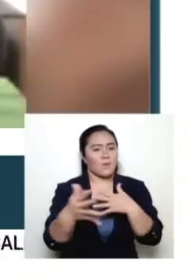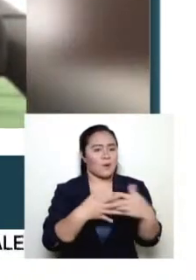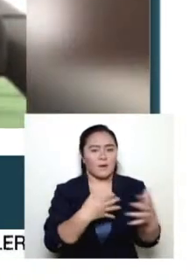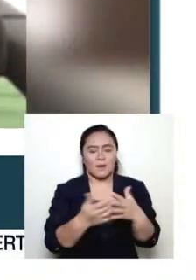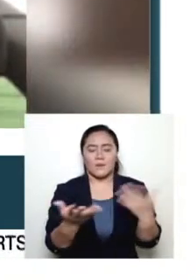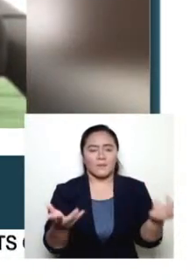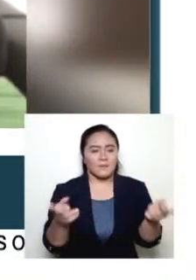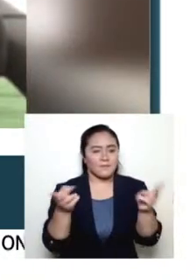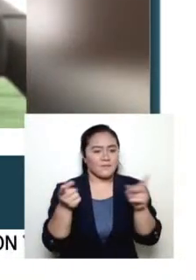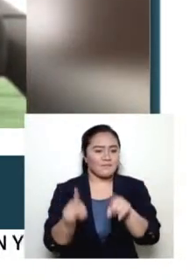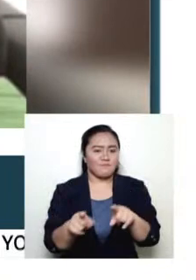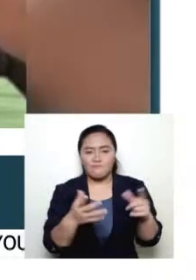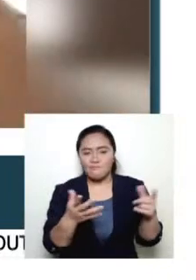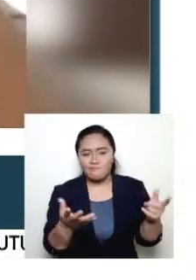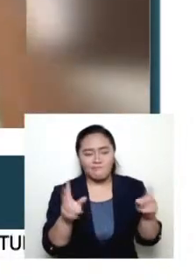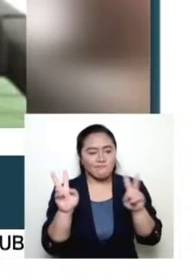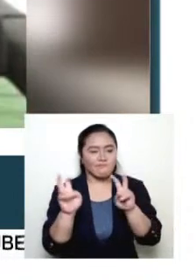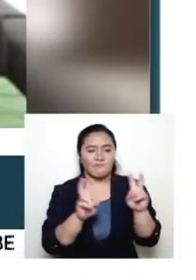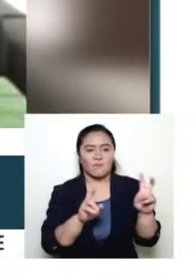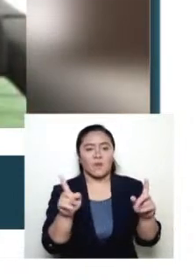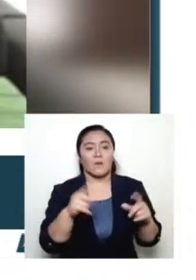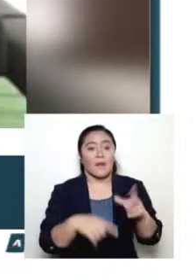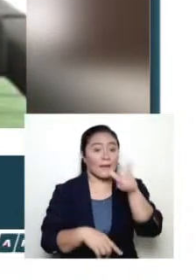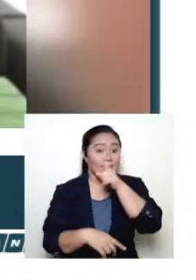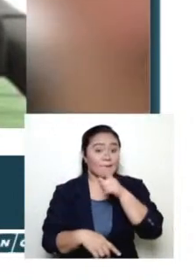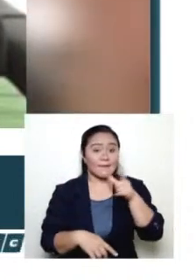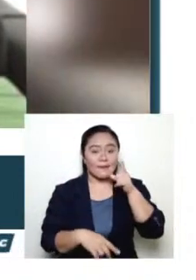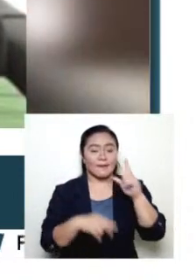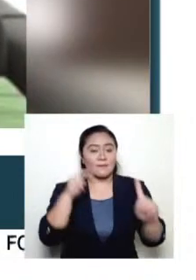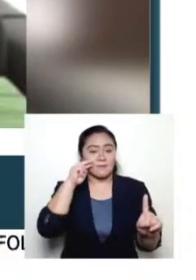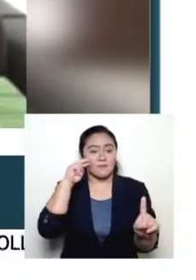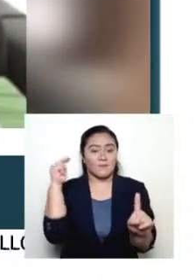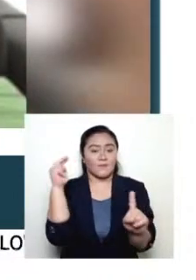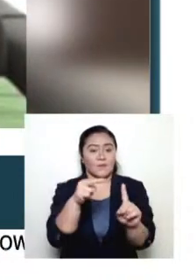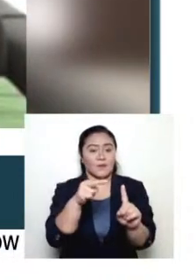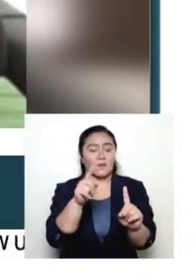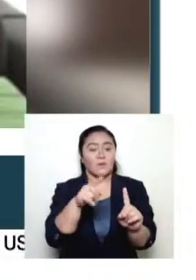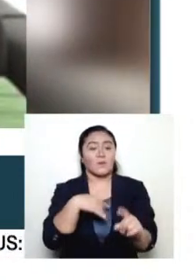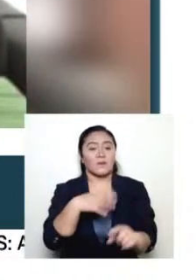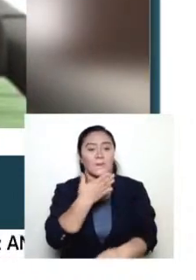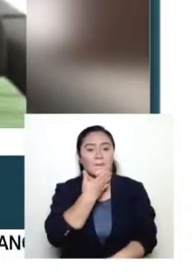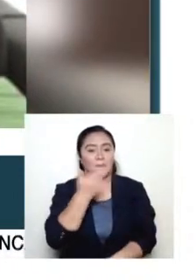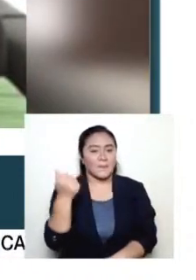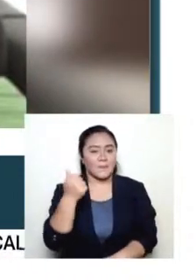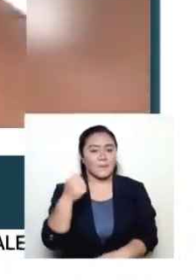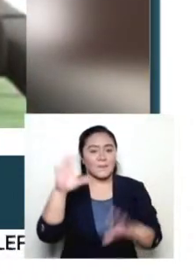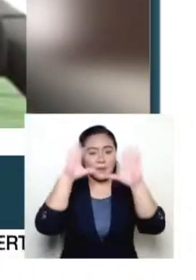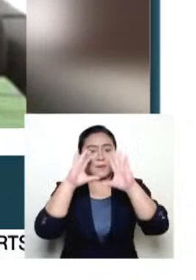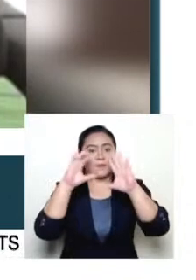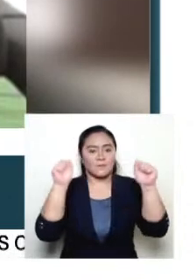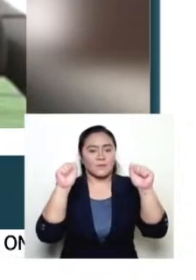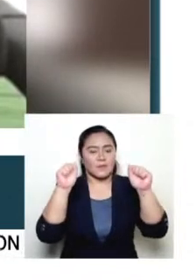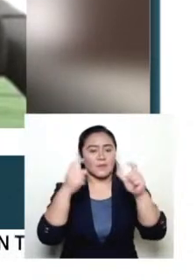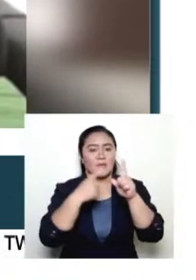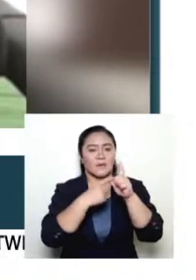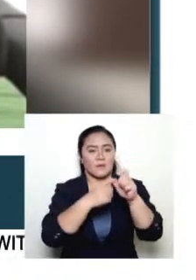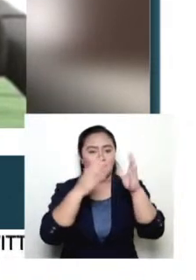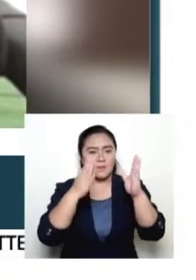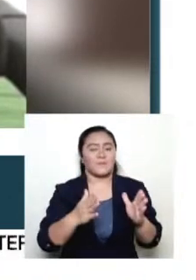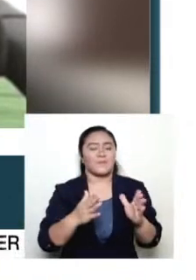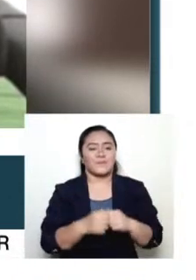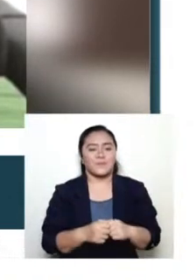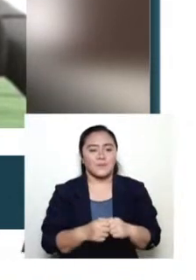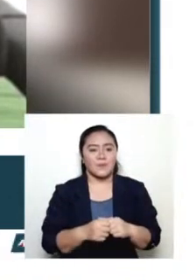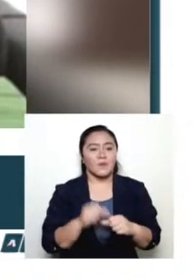because VP Lenny, sa pagtingin ng kabataan, is the best presidential candidate. And I'm sure itong pagpanik